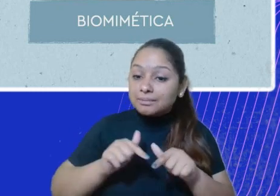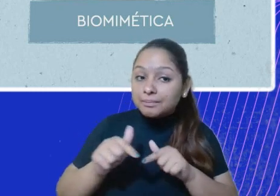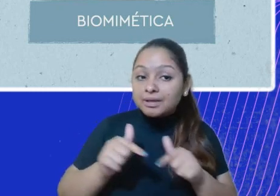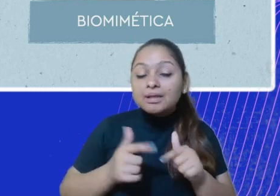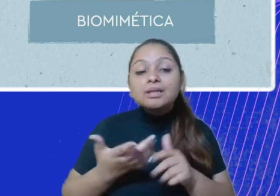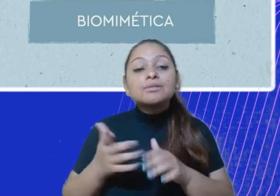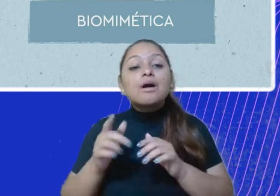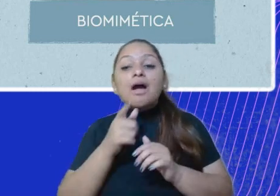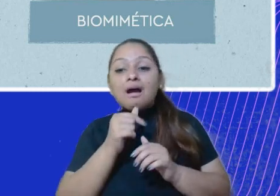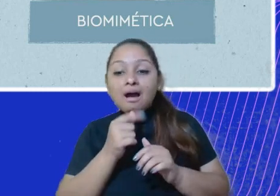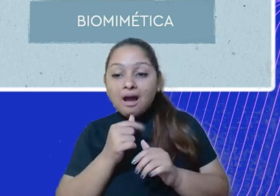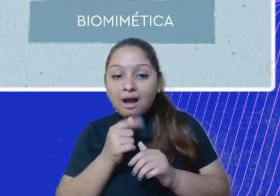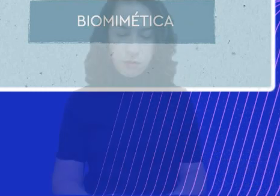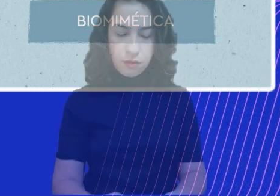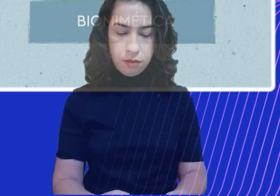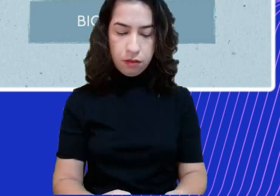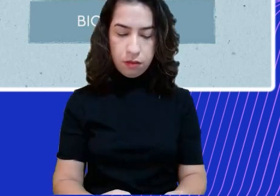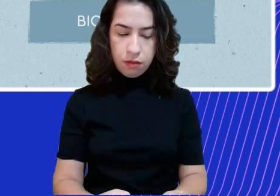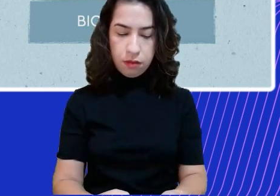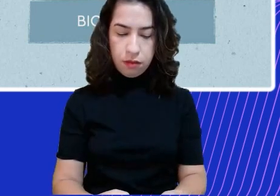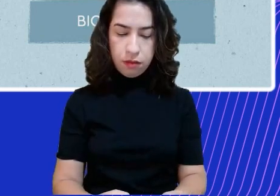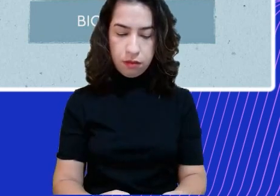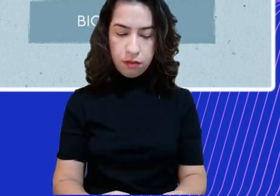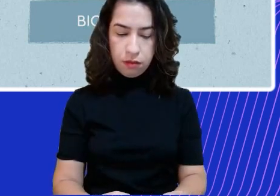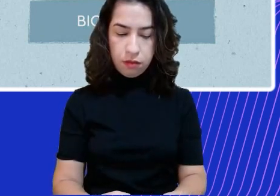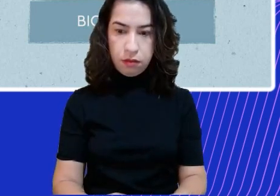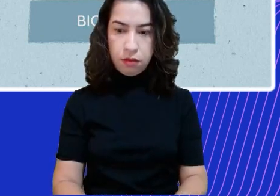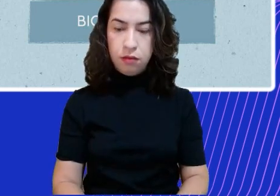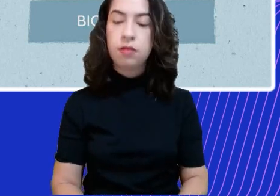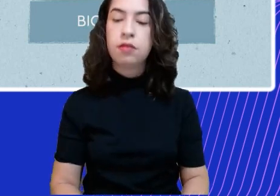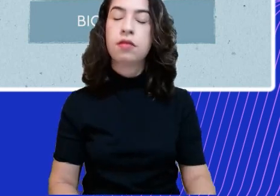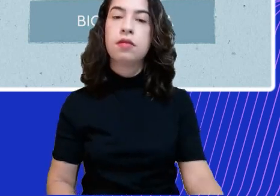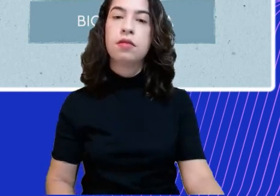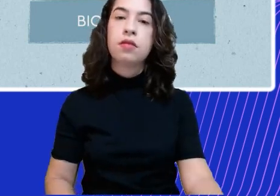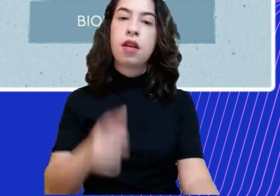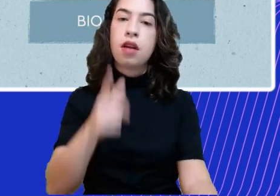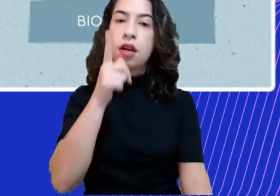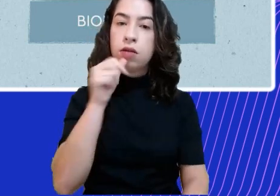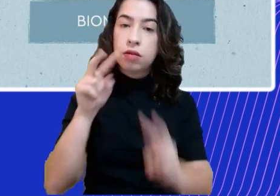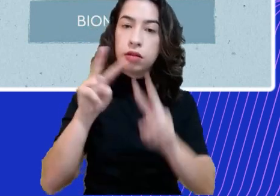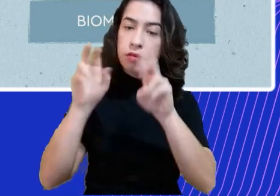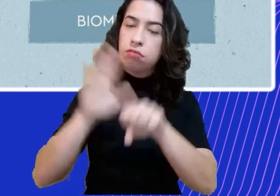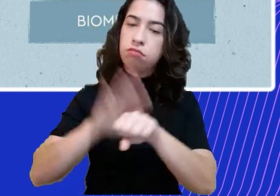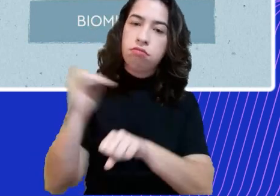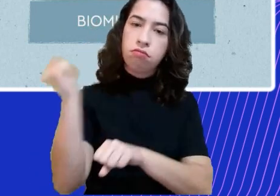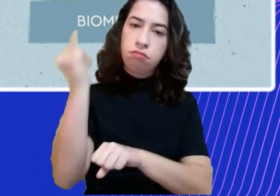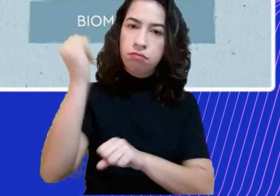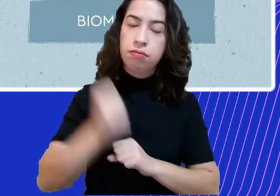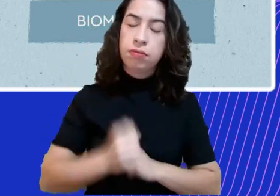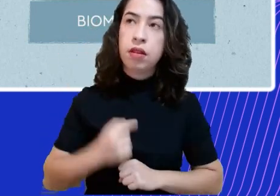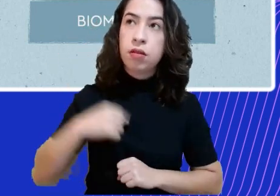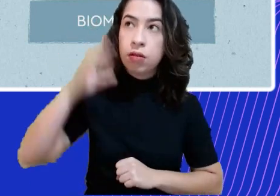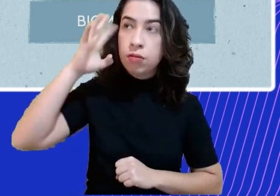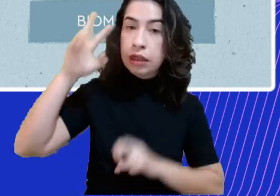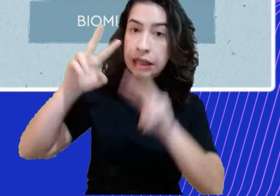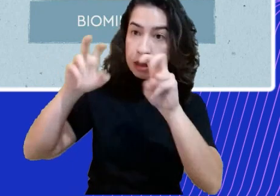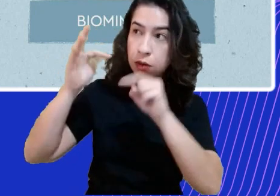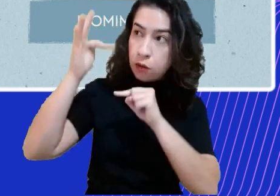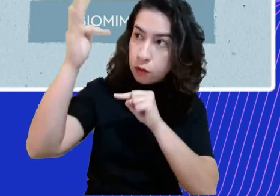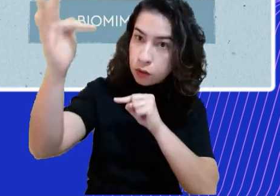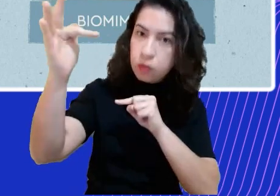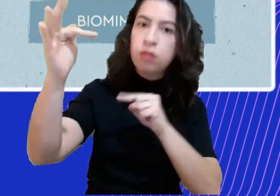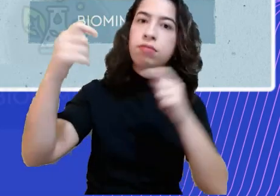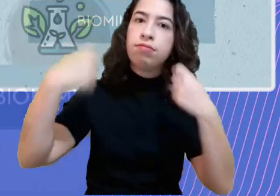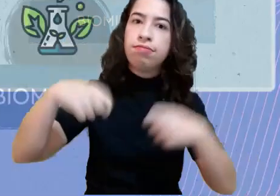the water, we had a study about water. Water, to me, is the big issue. When you talk about future, we cannot have a future if we don't have